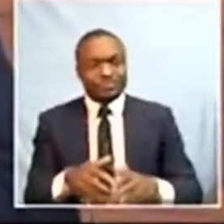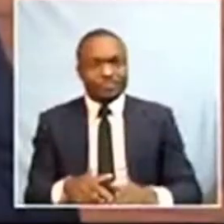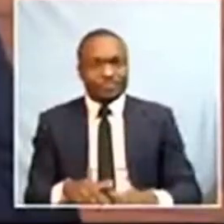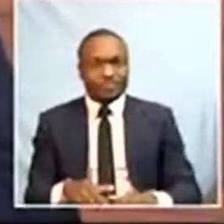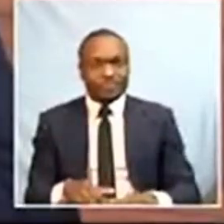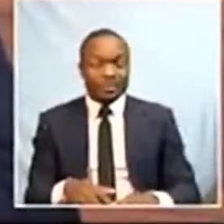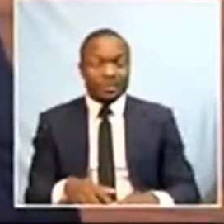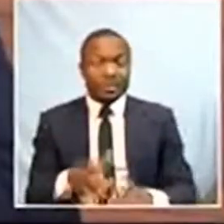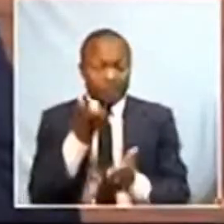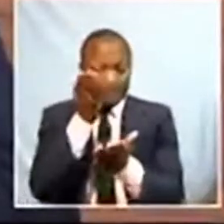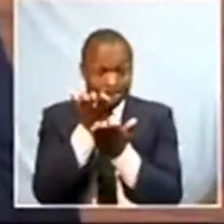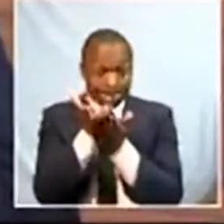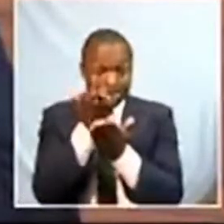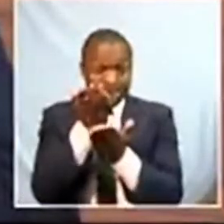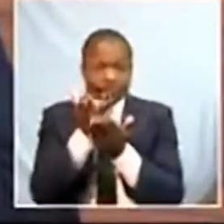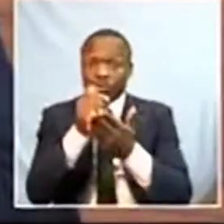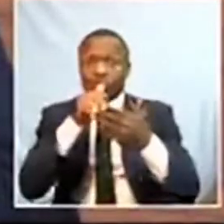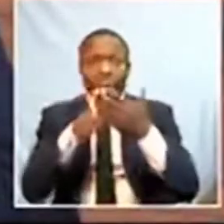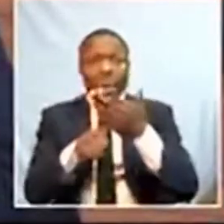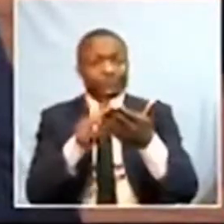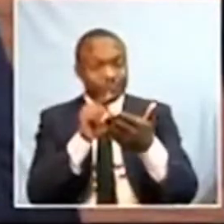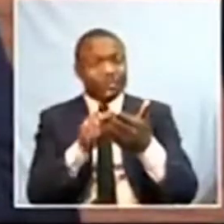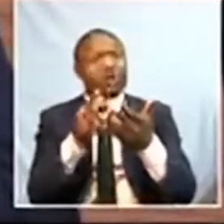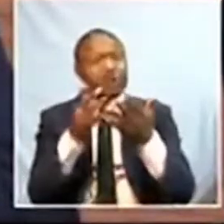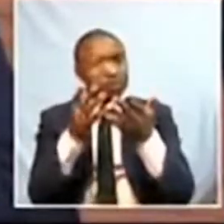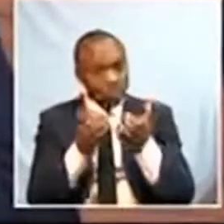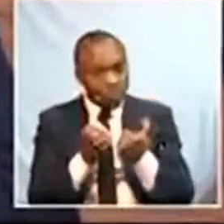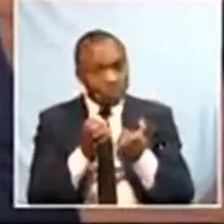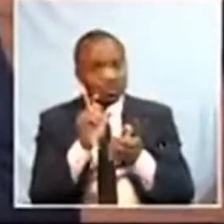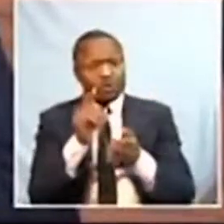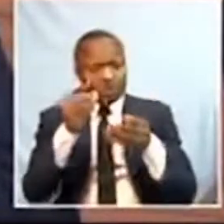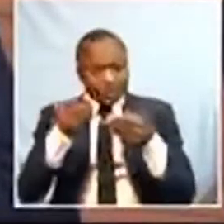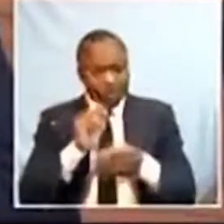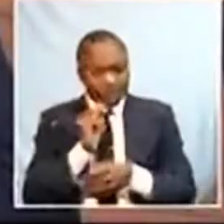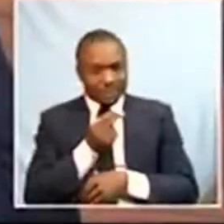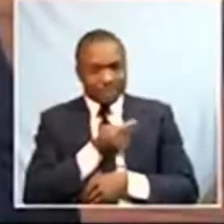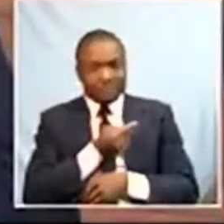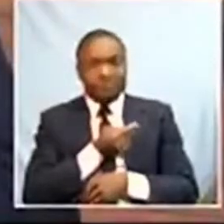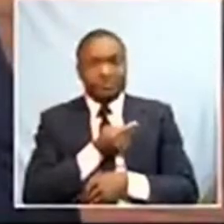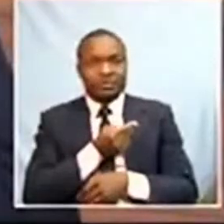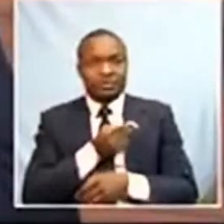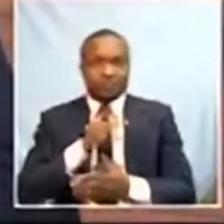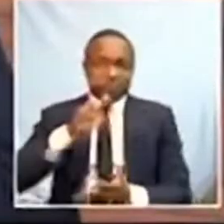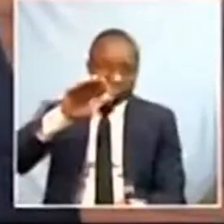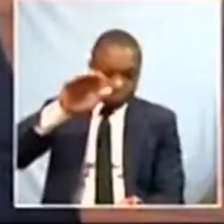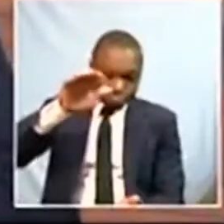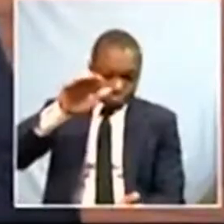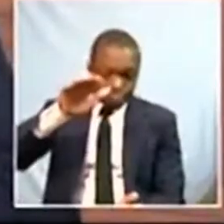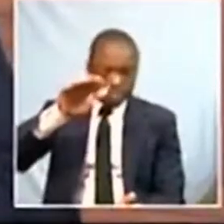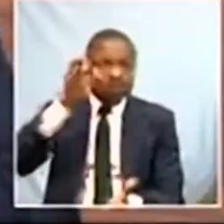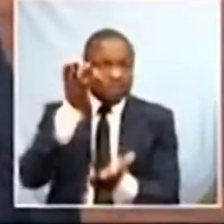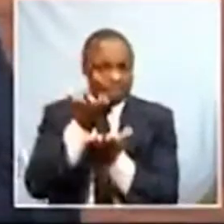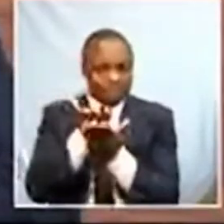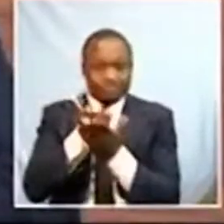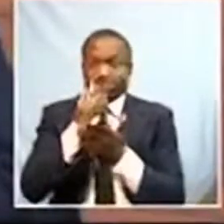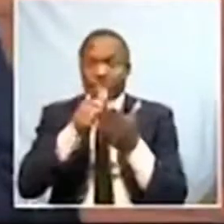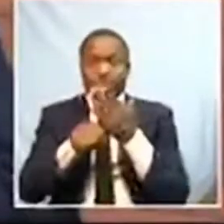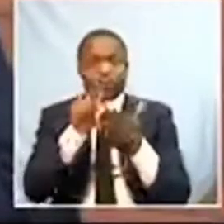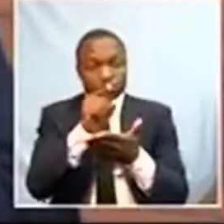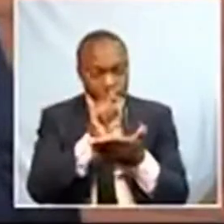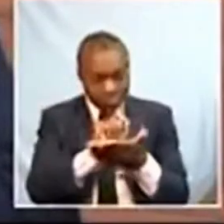And on the demand notices, I would have loved actually you to give us the whole bunch of the demand notices that you have